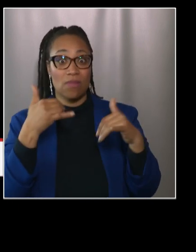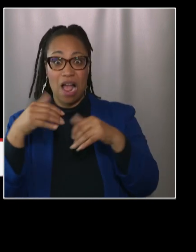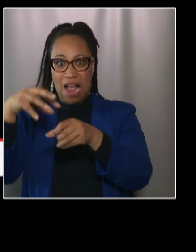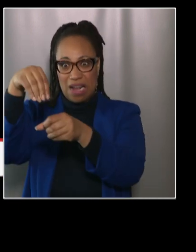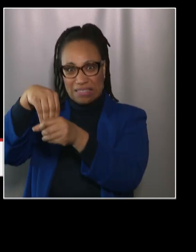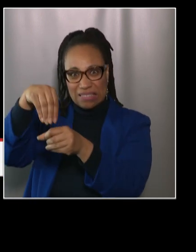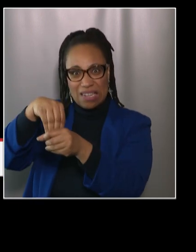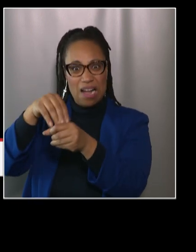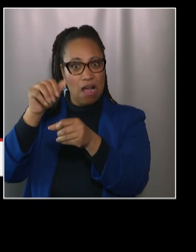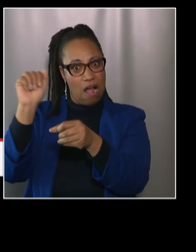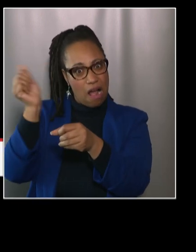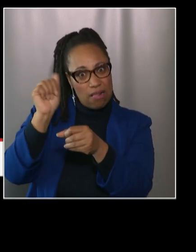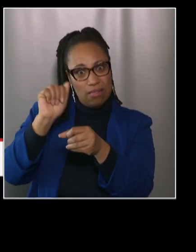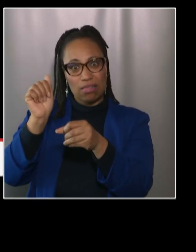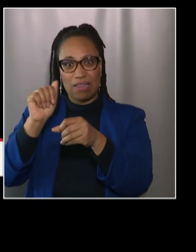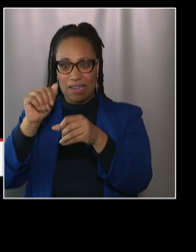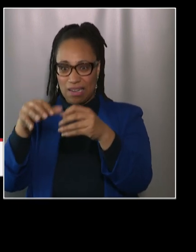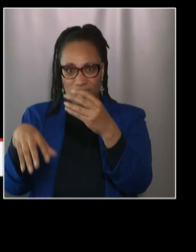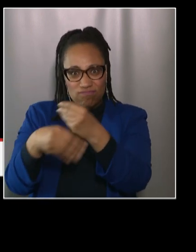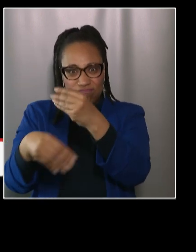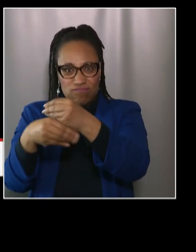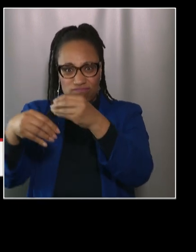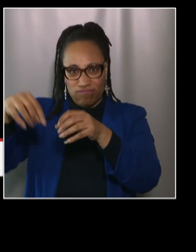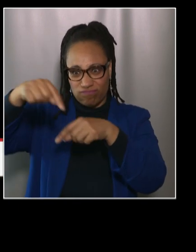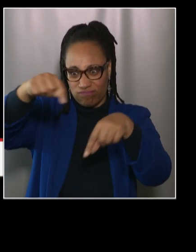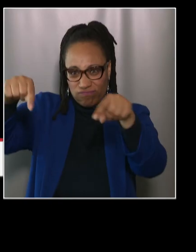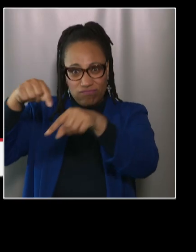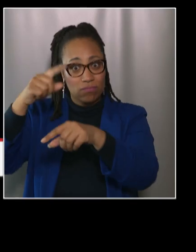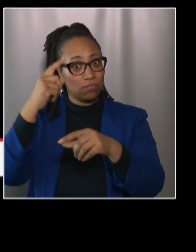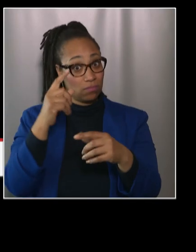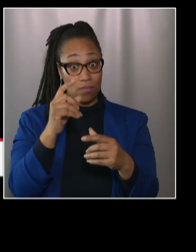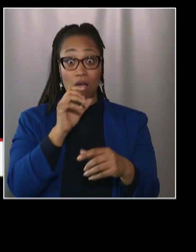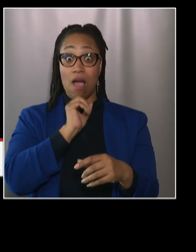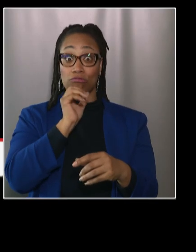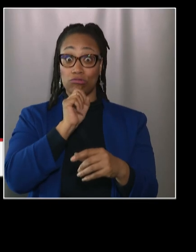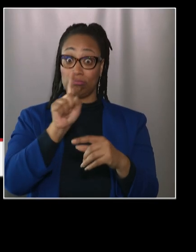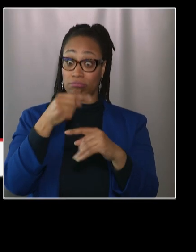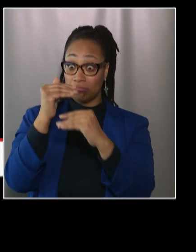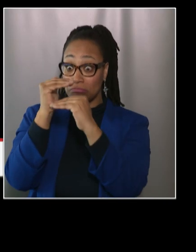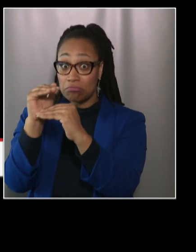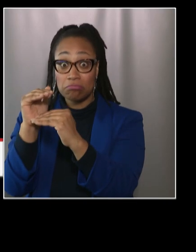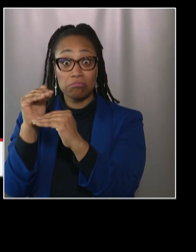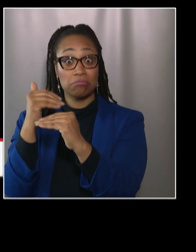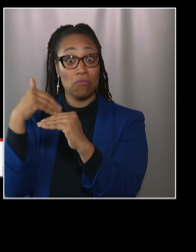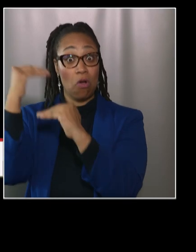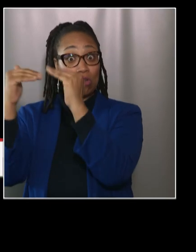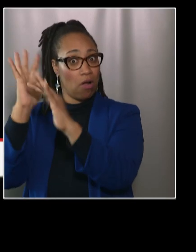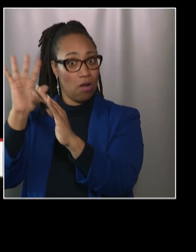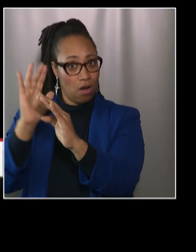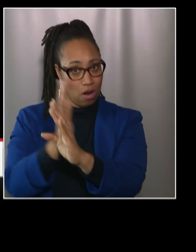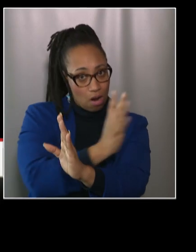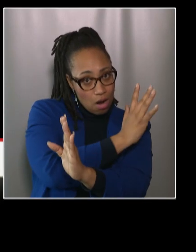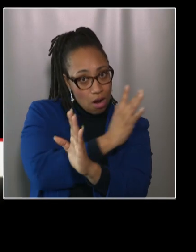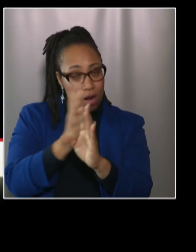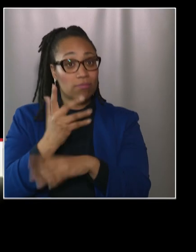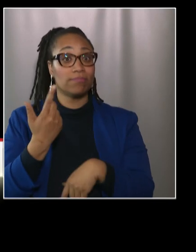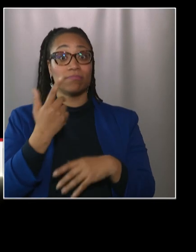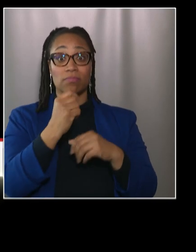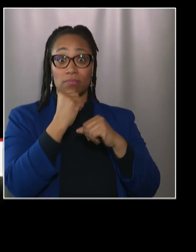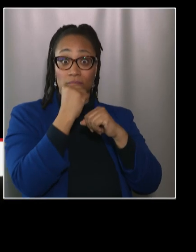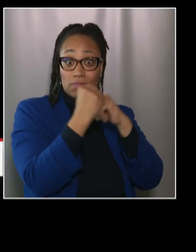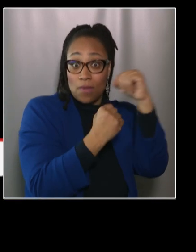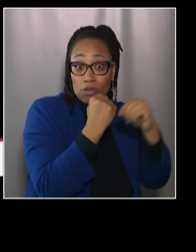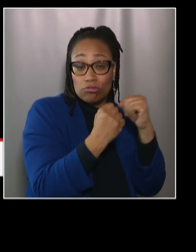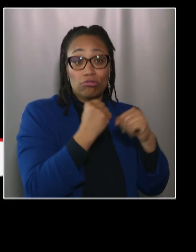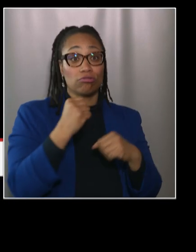serve the district residents of all ages, with dedicated space for gymnastics, boxing, indoor track and field, and an